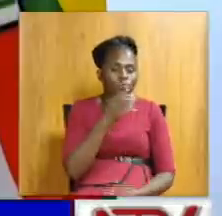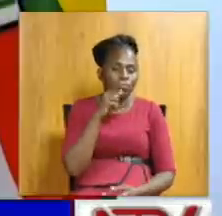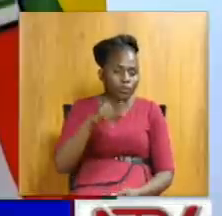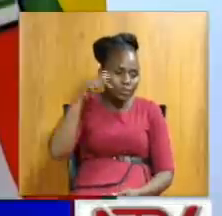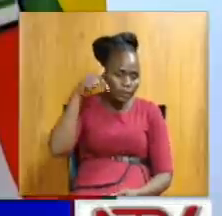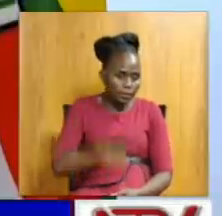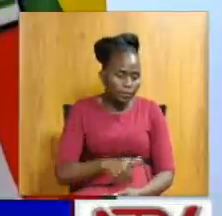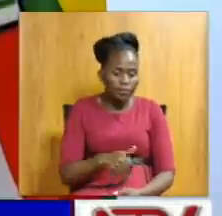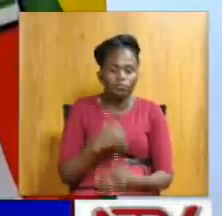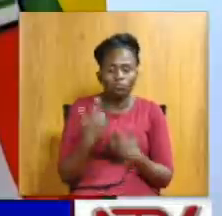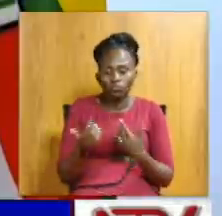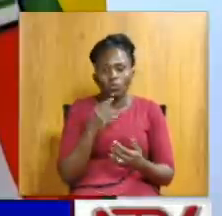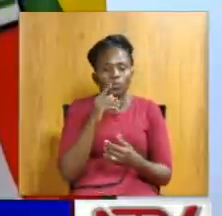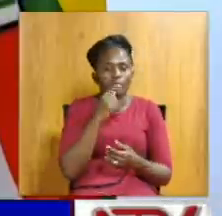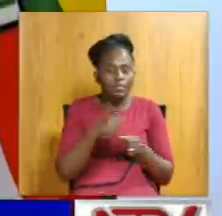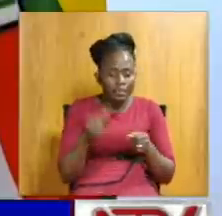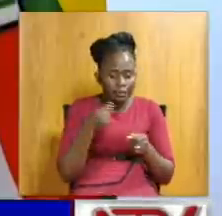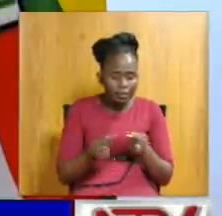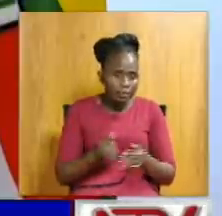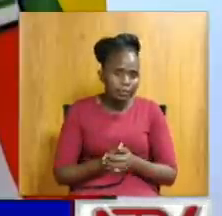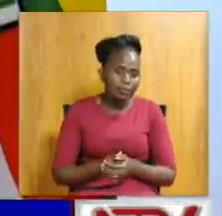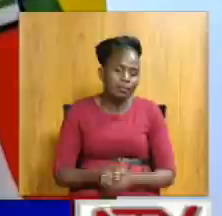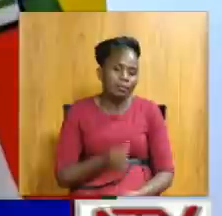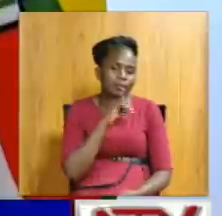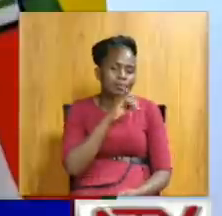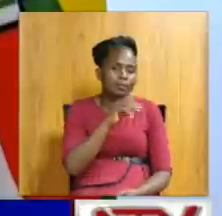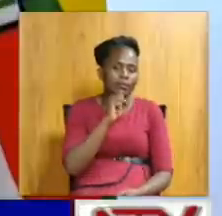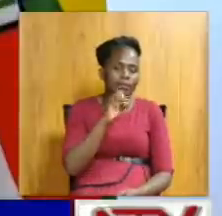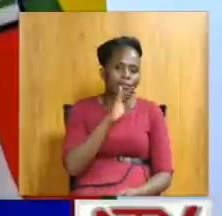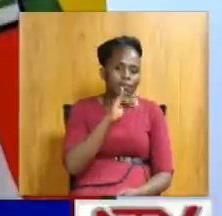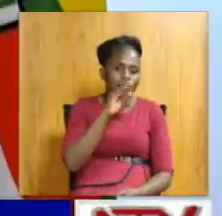4.97 cents. Isimba at